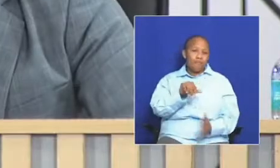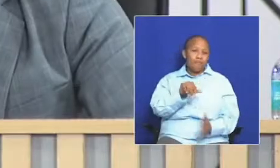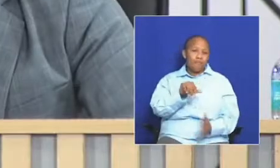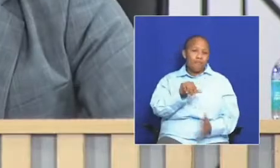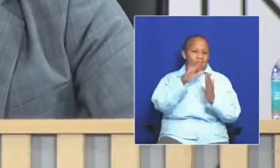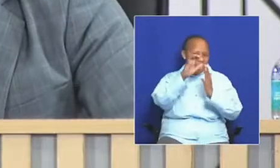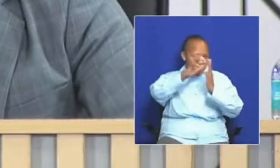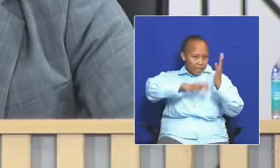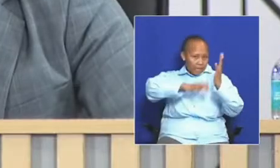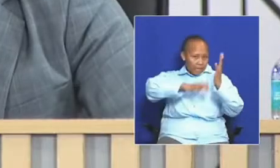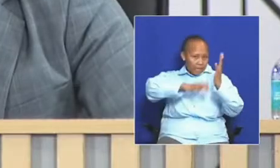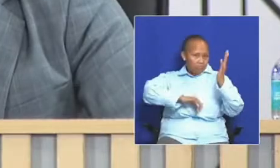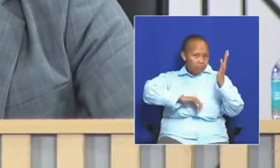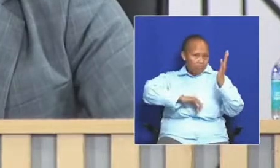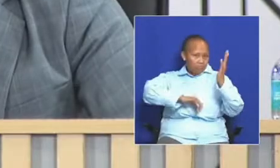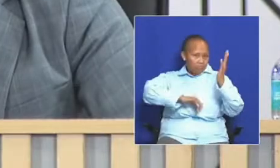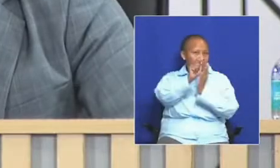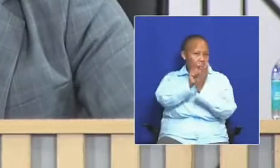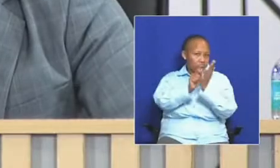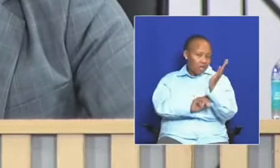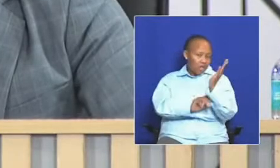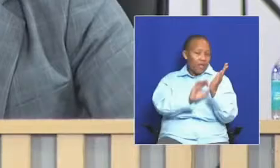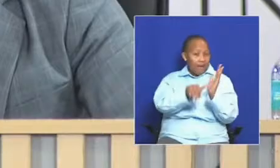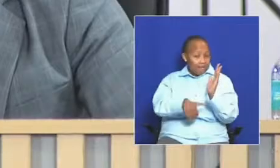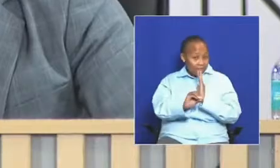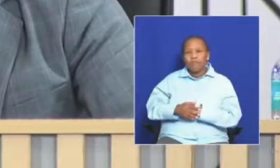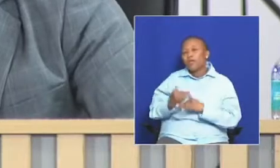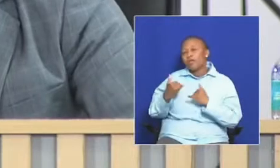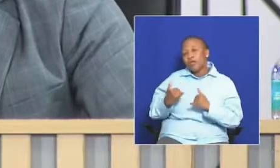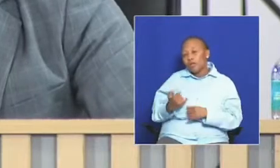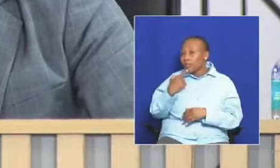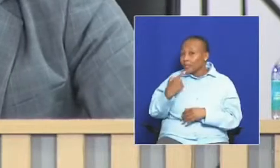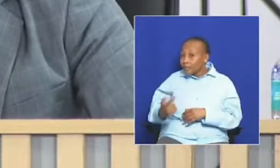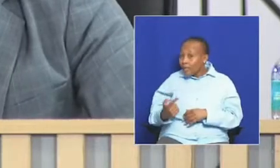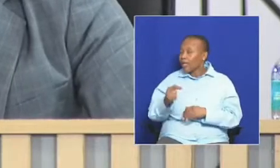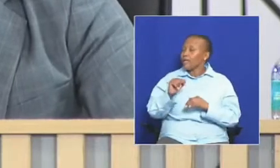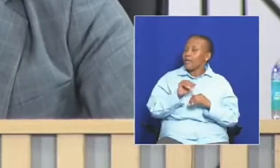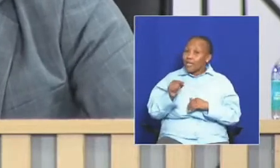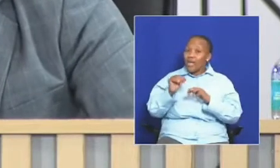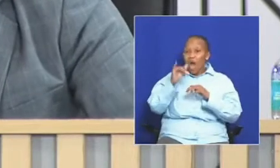precisely? And what crime are you being investigated for?